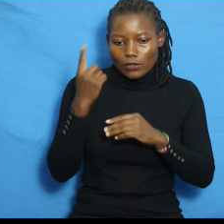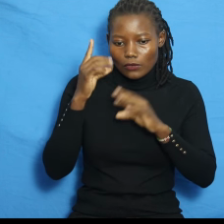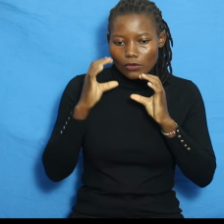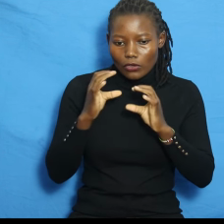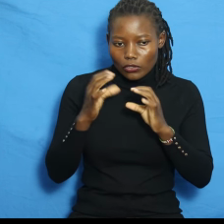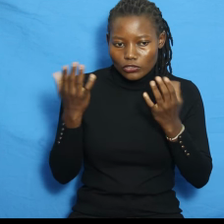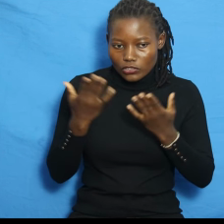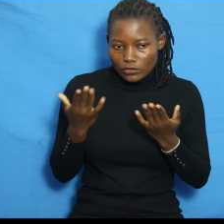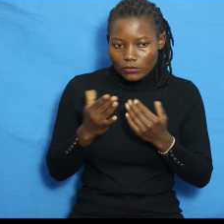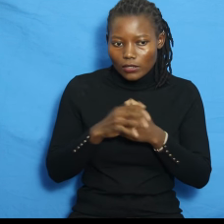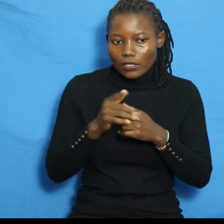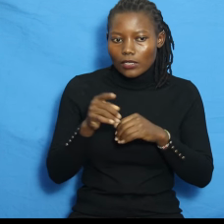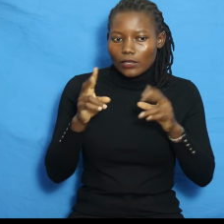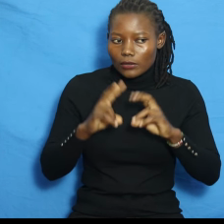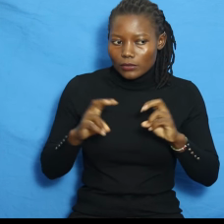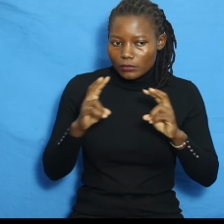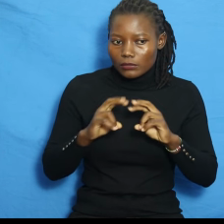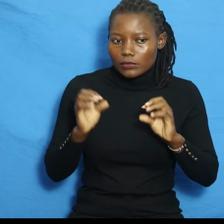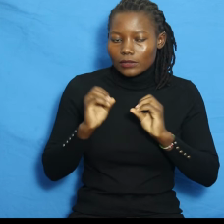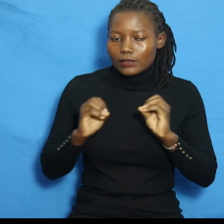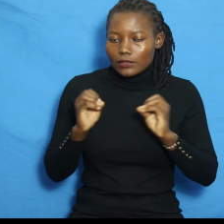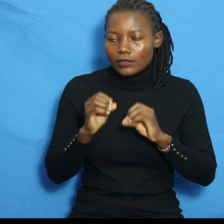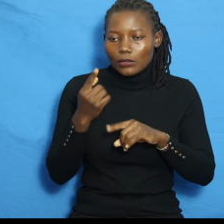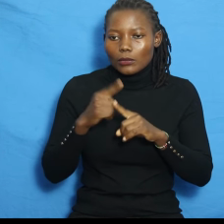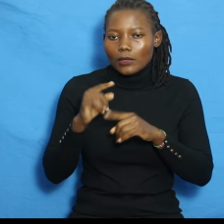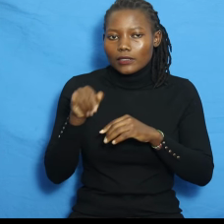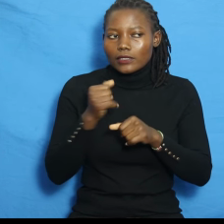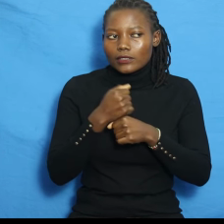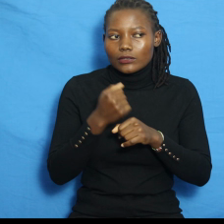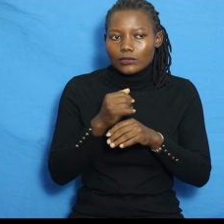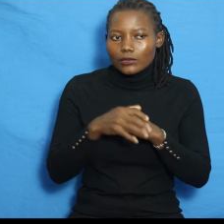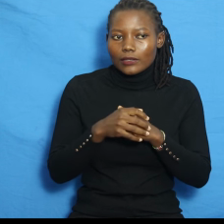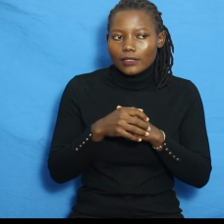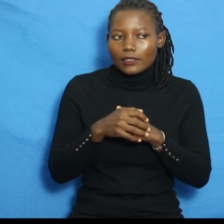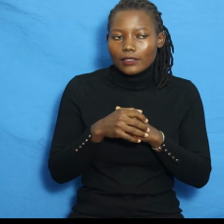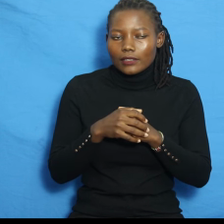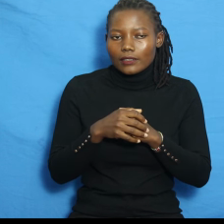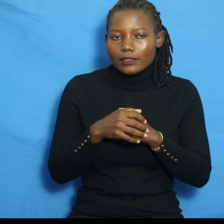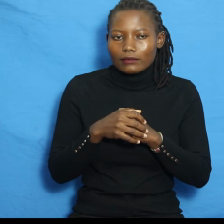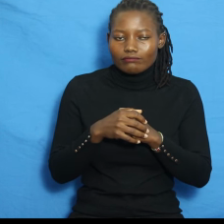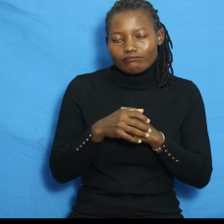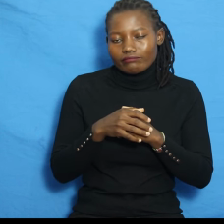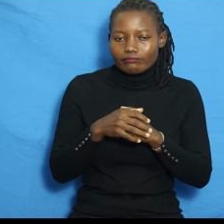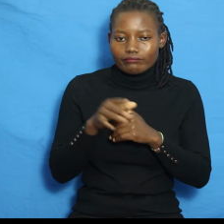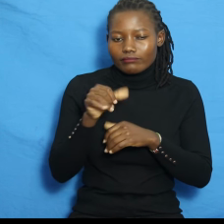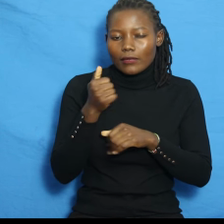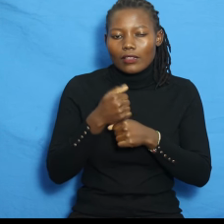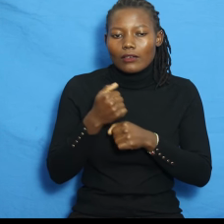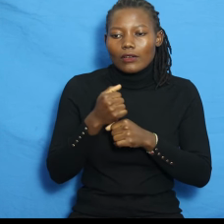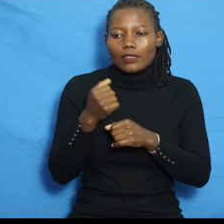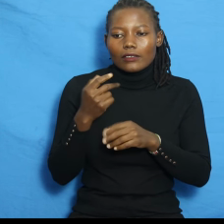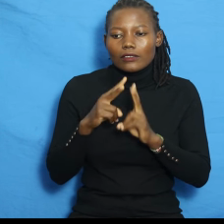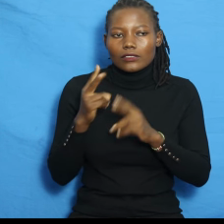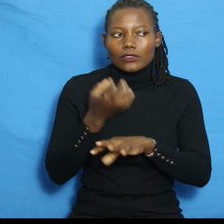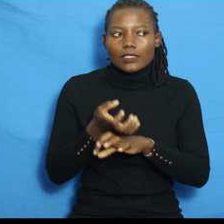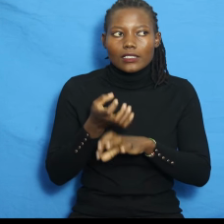not really analyzing it, you are probably just doing some guesswork, it's very difficult to apply